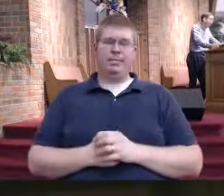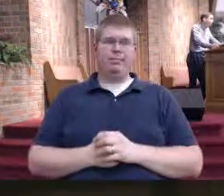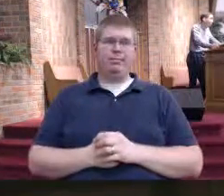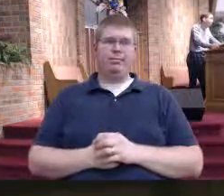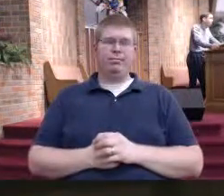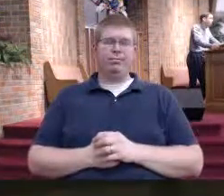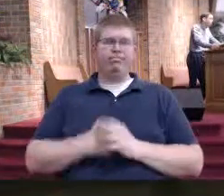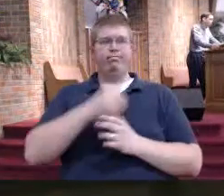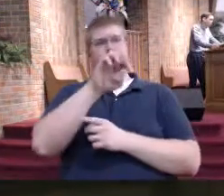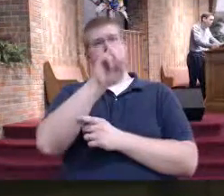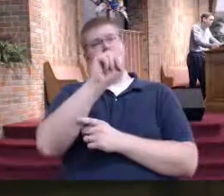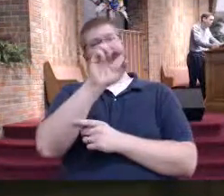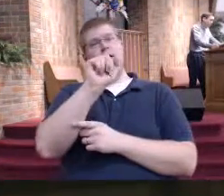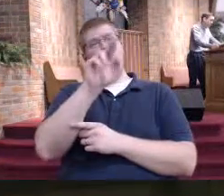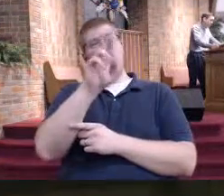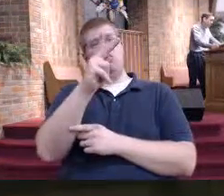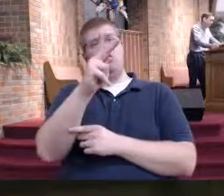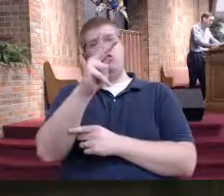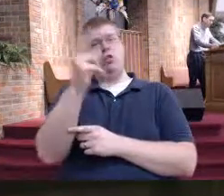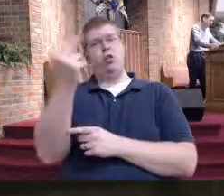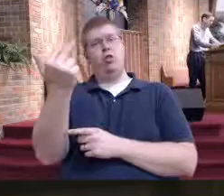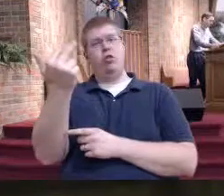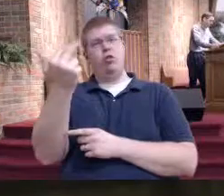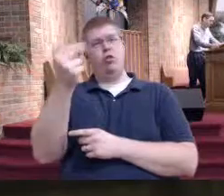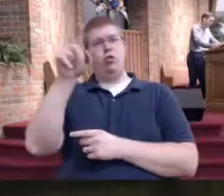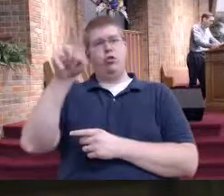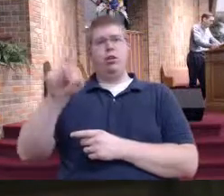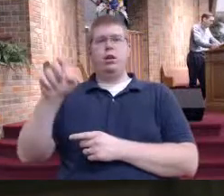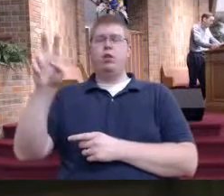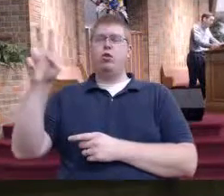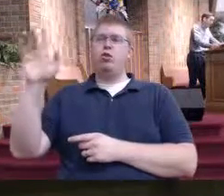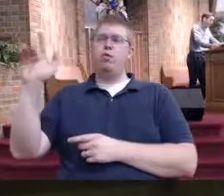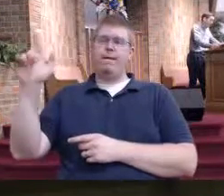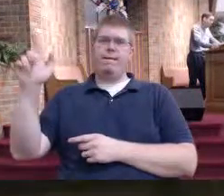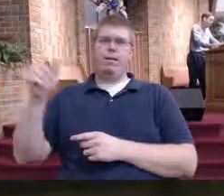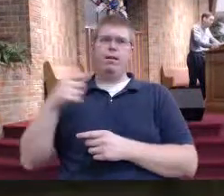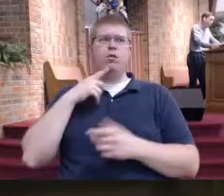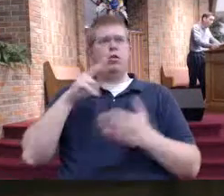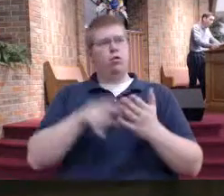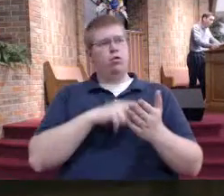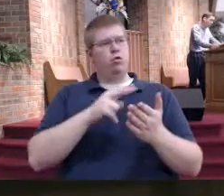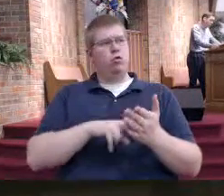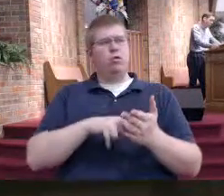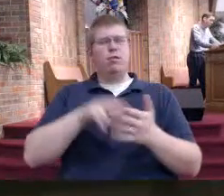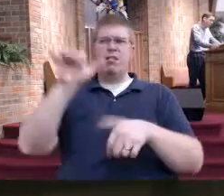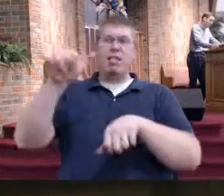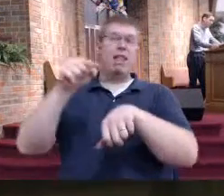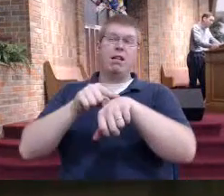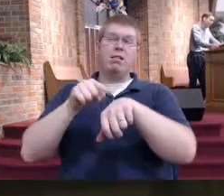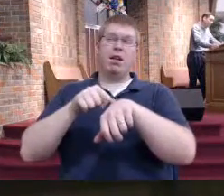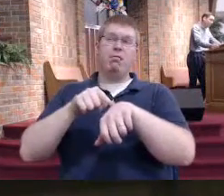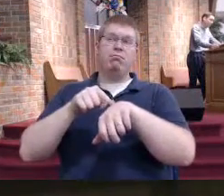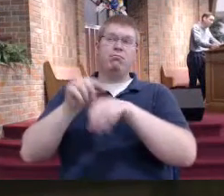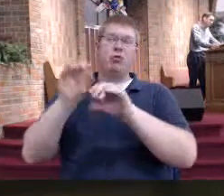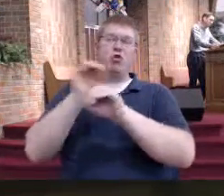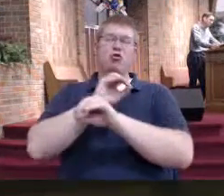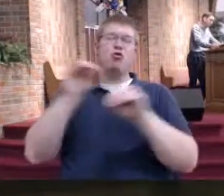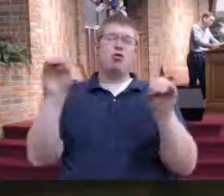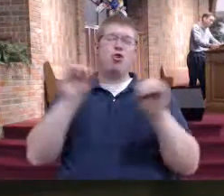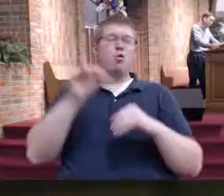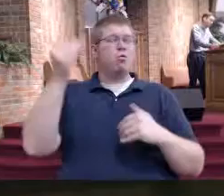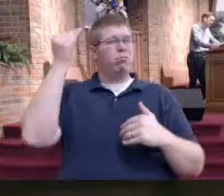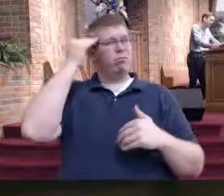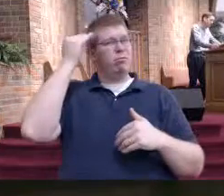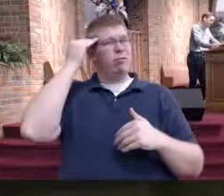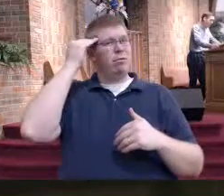In Mark chapter 13, verse 25, we read, "But about that day or hour no one knows, not even the angels in heaven nor